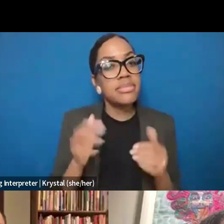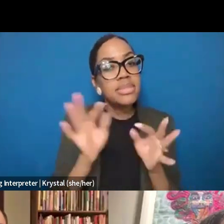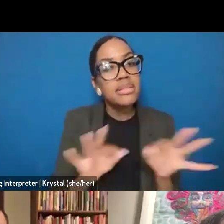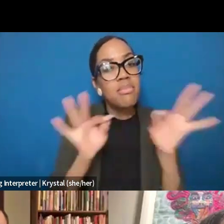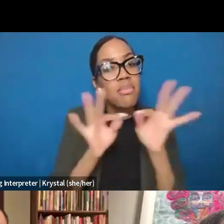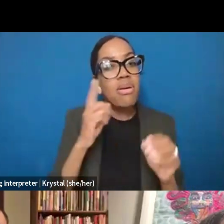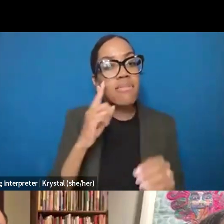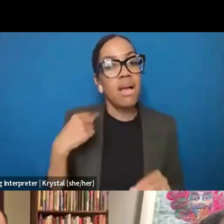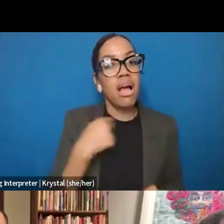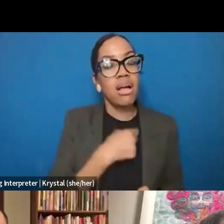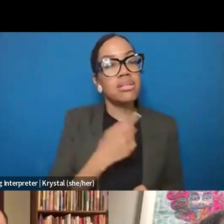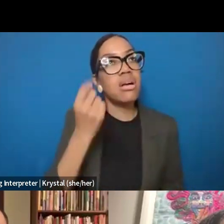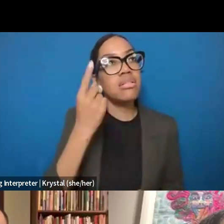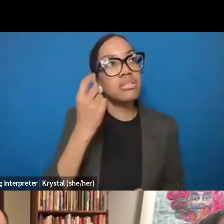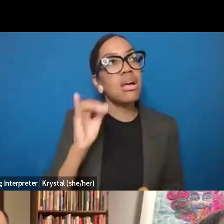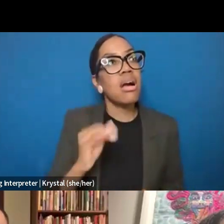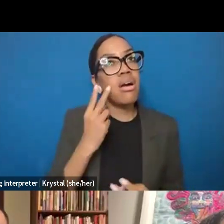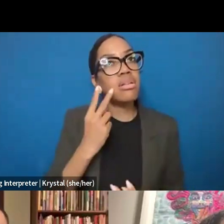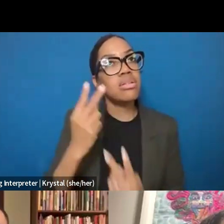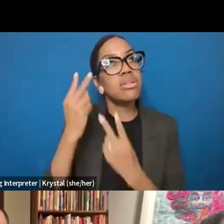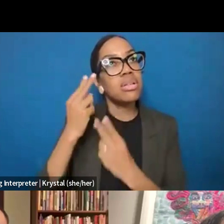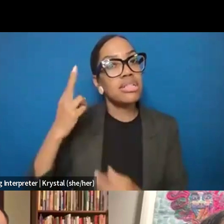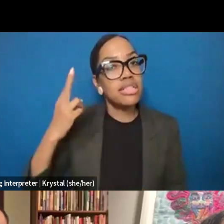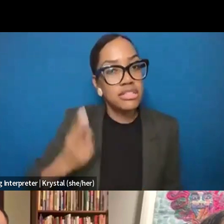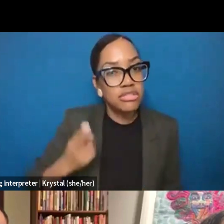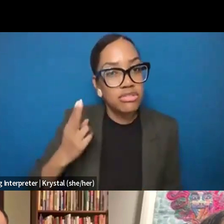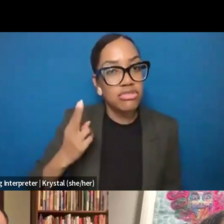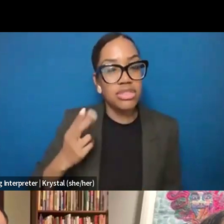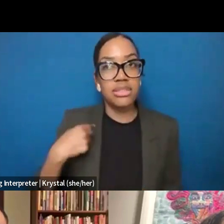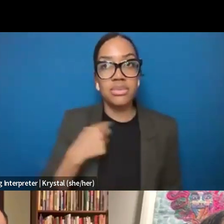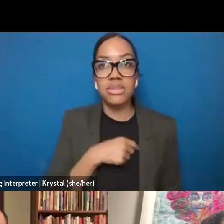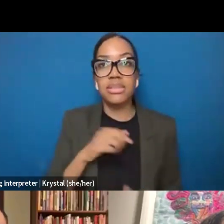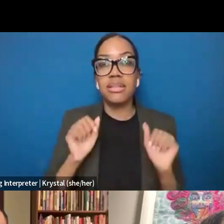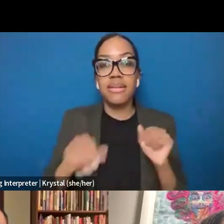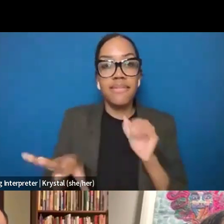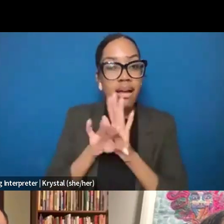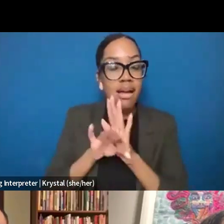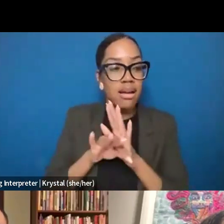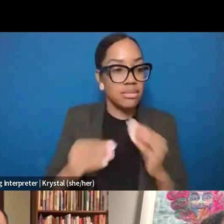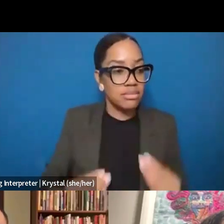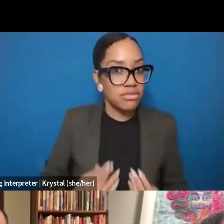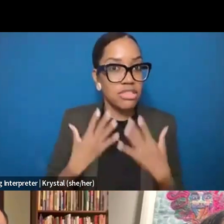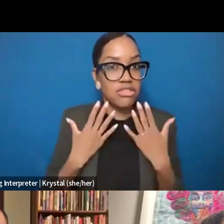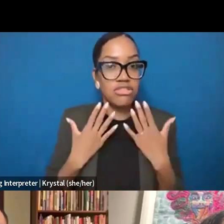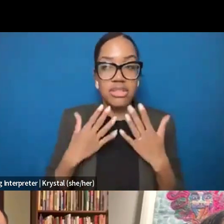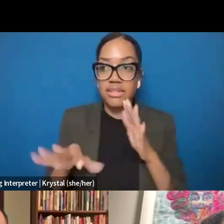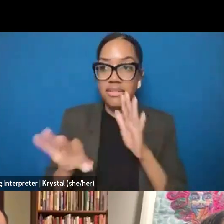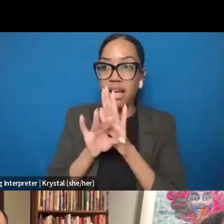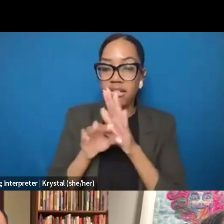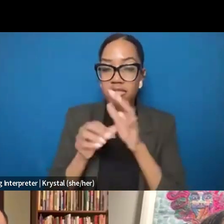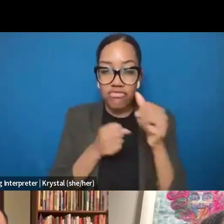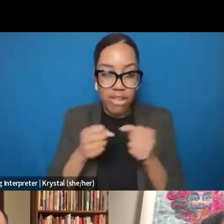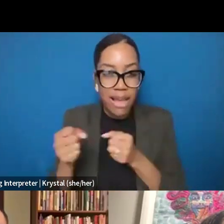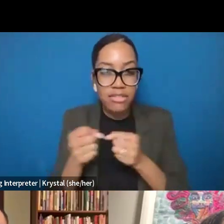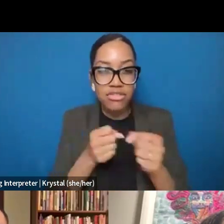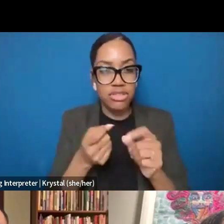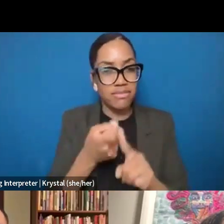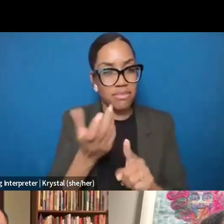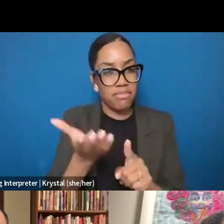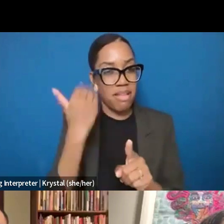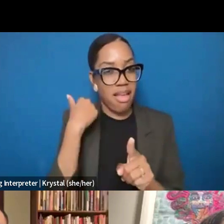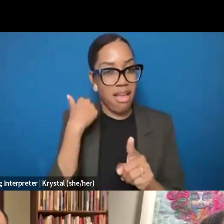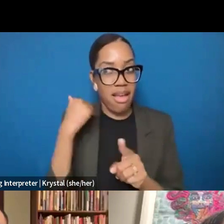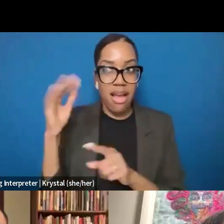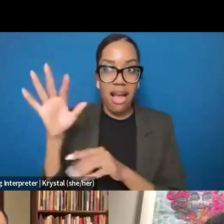tradition that they can look to for inspiration, they can look to for strategies. And just to pick up on that point that Imani